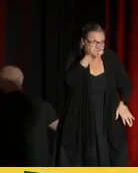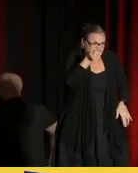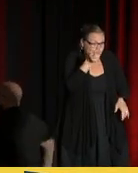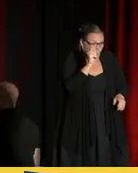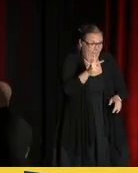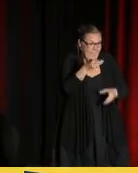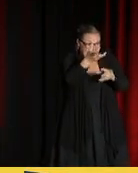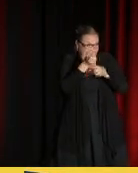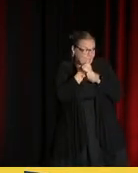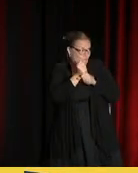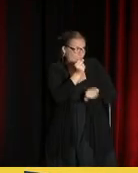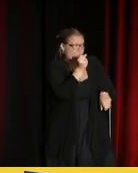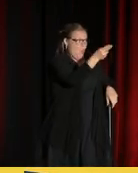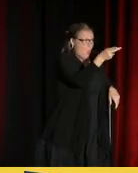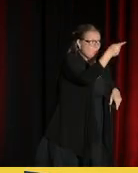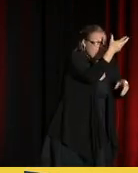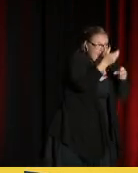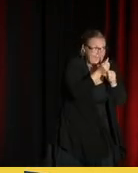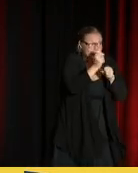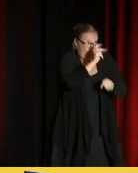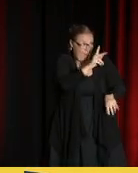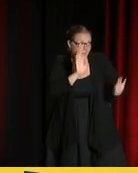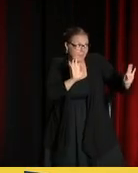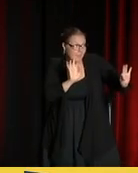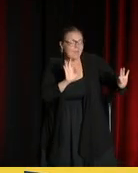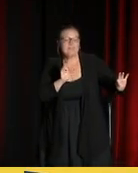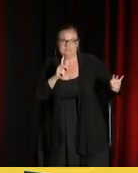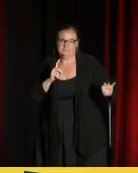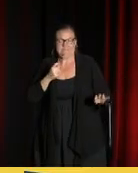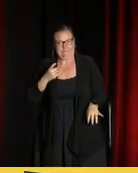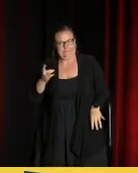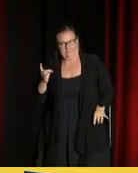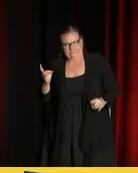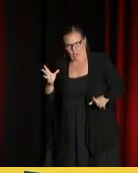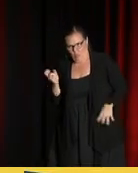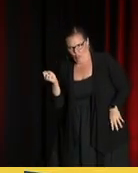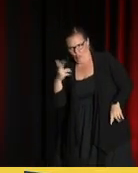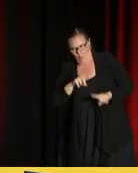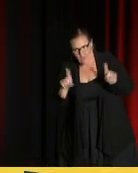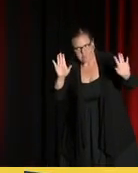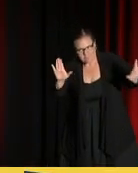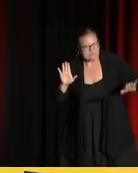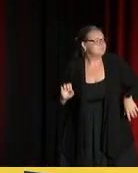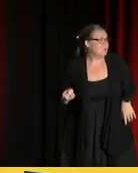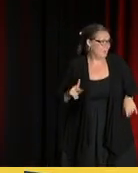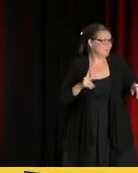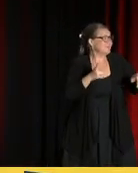right? I'm just going to tell you, Nick, I'm a horrible tosser. All right? You got this?